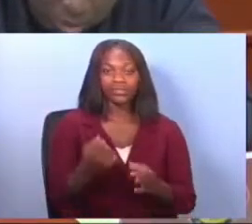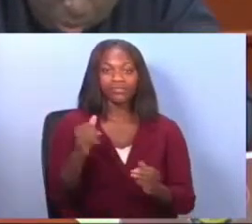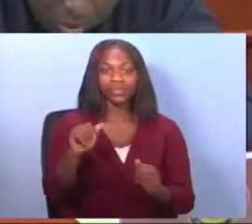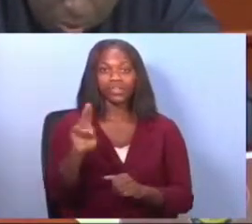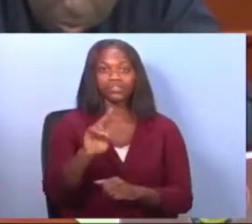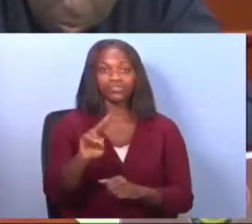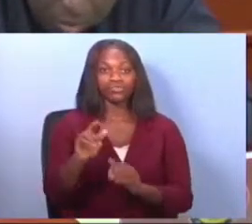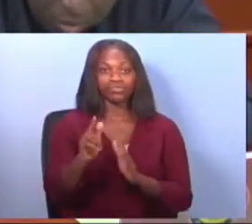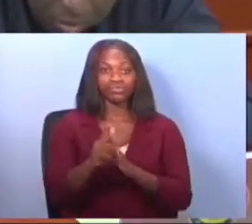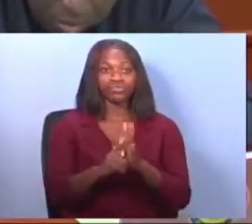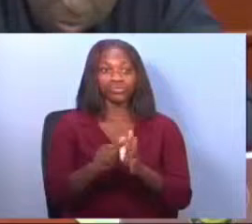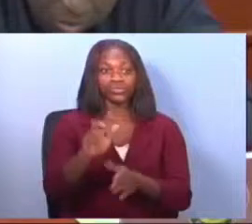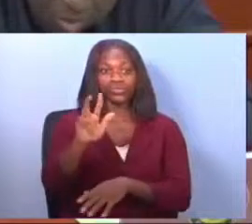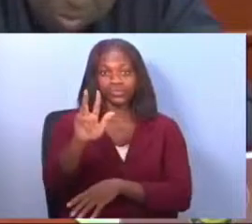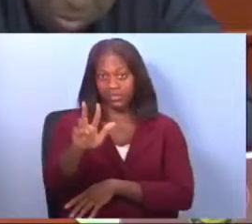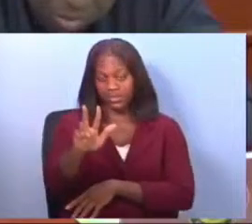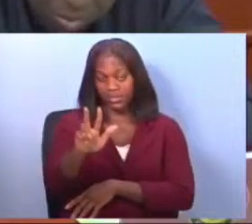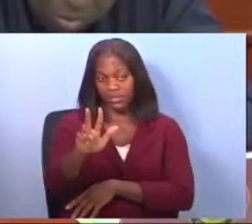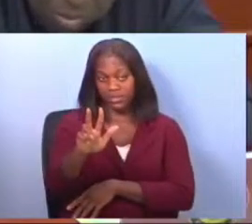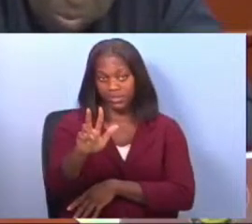Order 3,